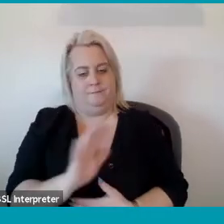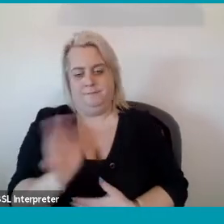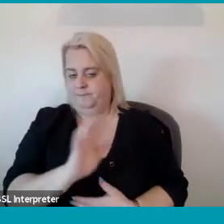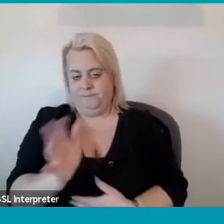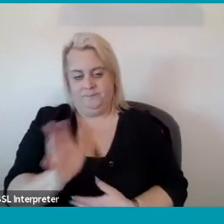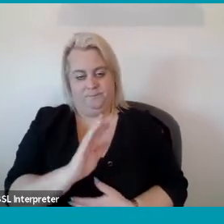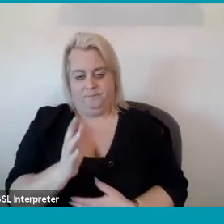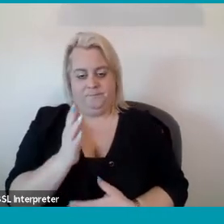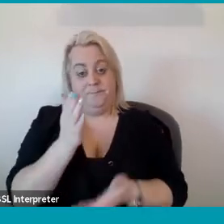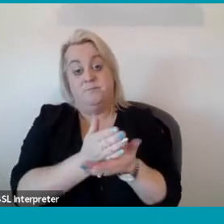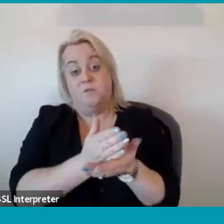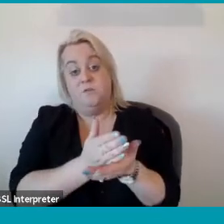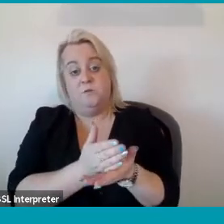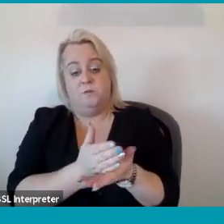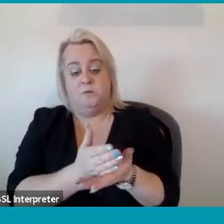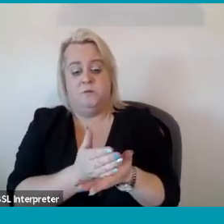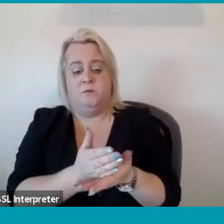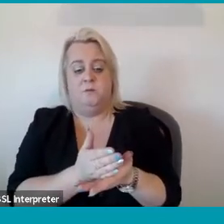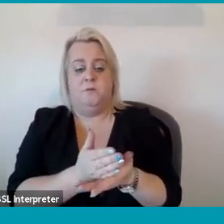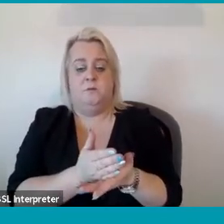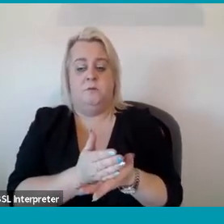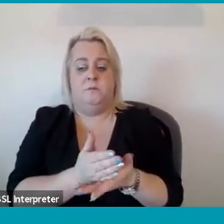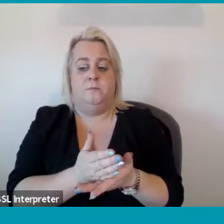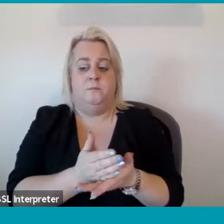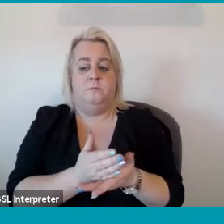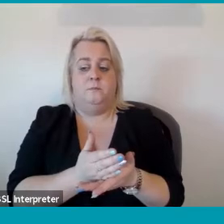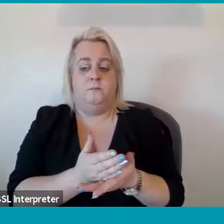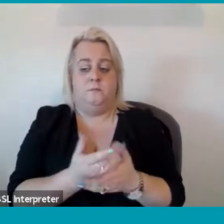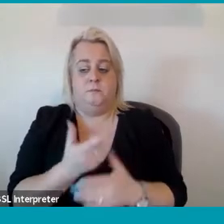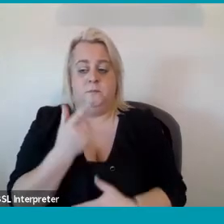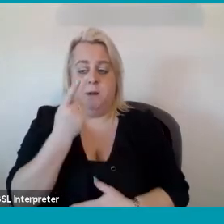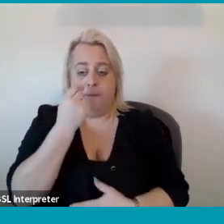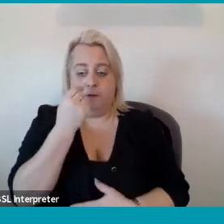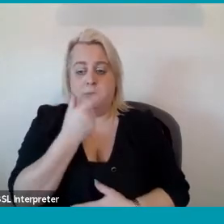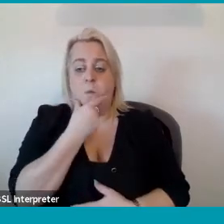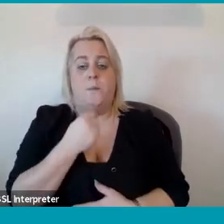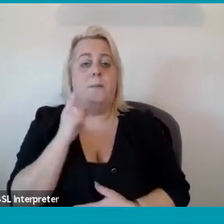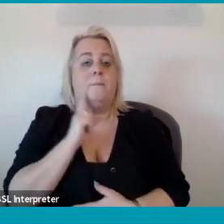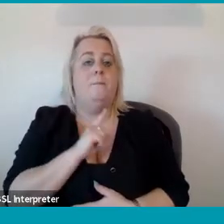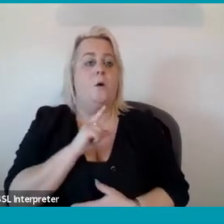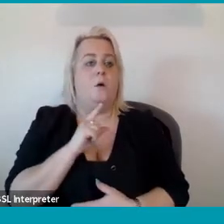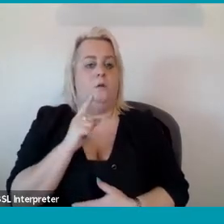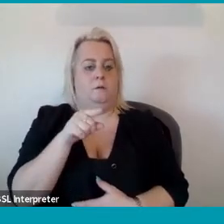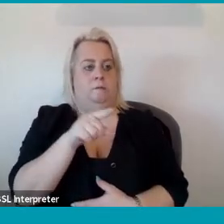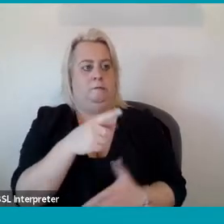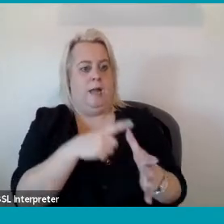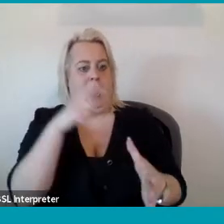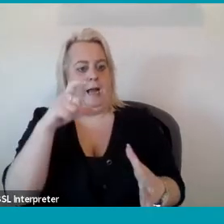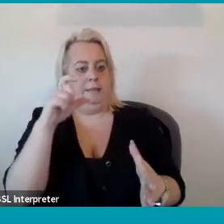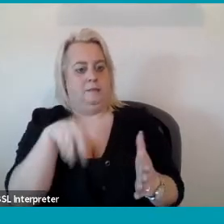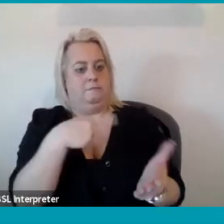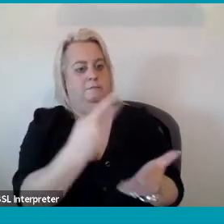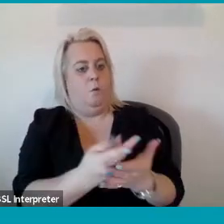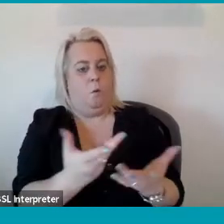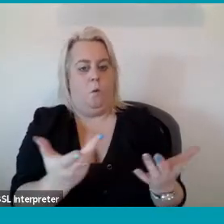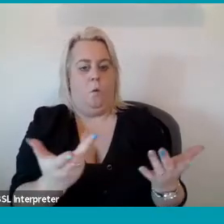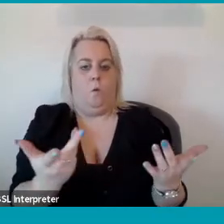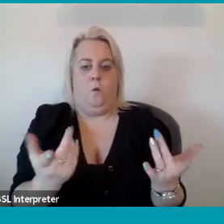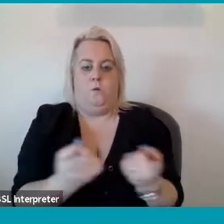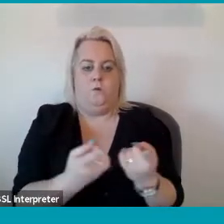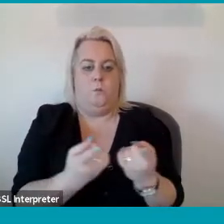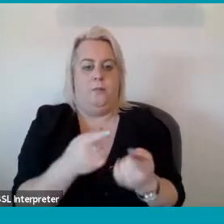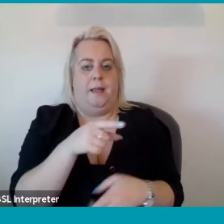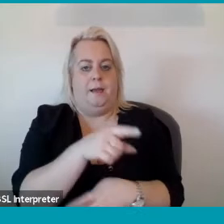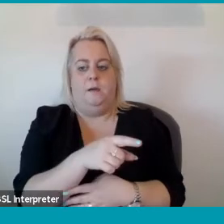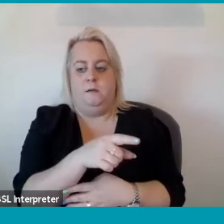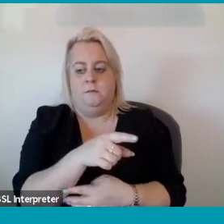who knows that they are more likely to have an accident are going to put things into place to stop it from happening. So